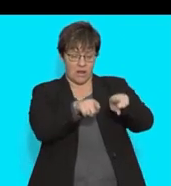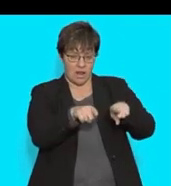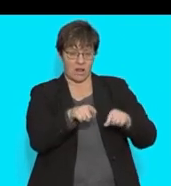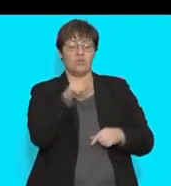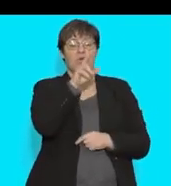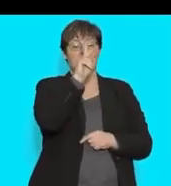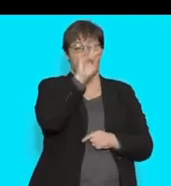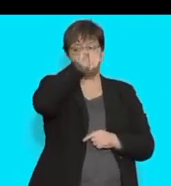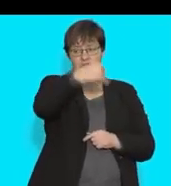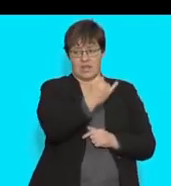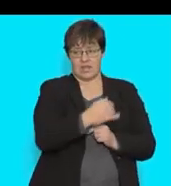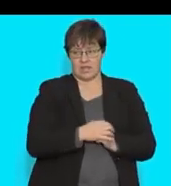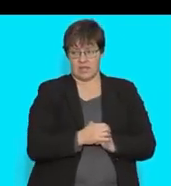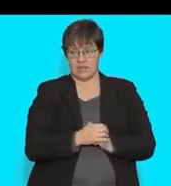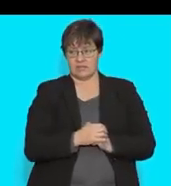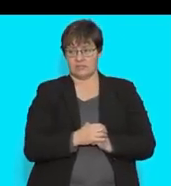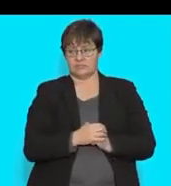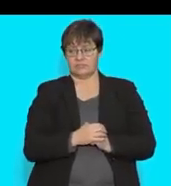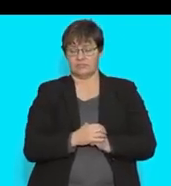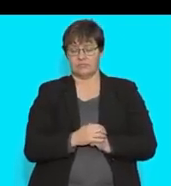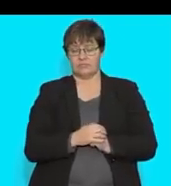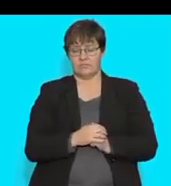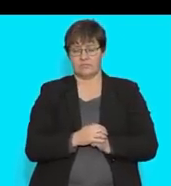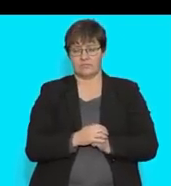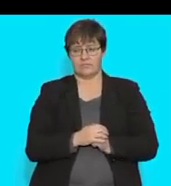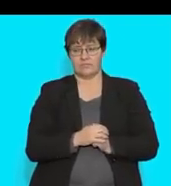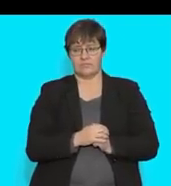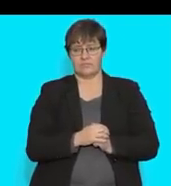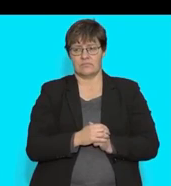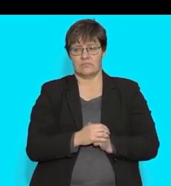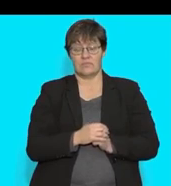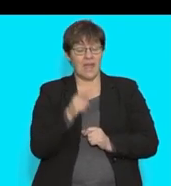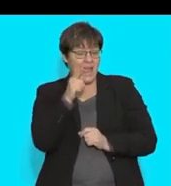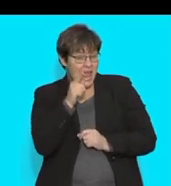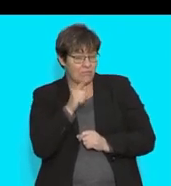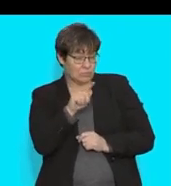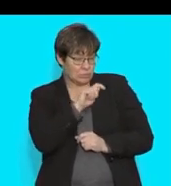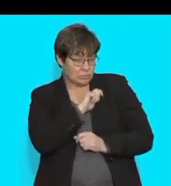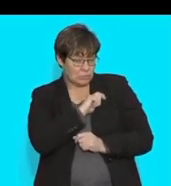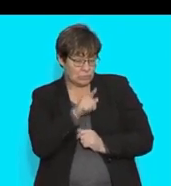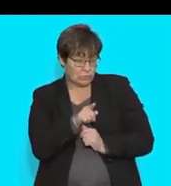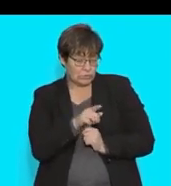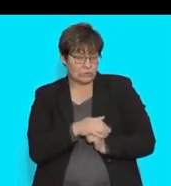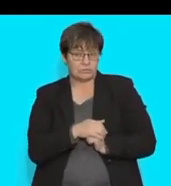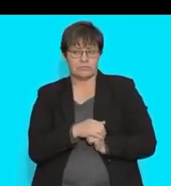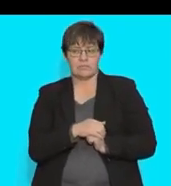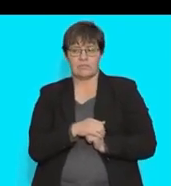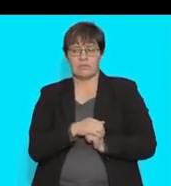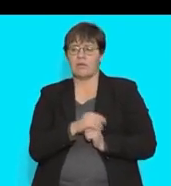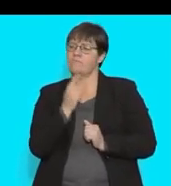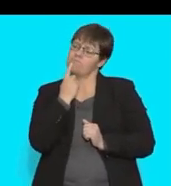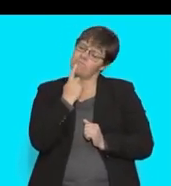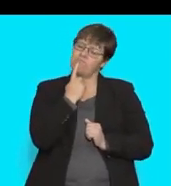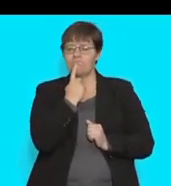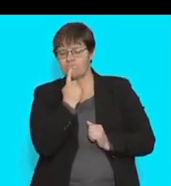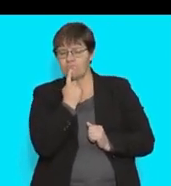to KJ, right? GI is drawn parallel to KJ. If that is the case, it